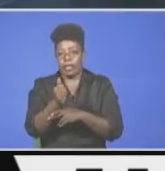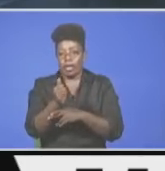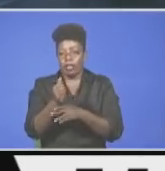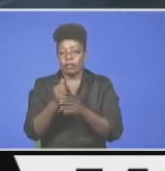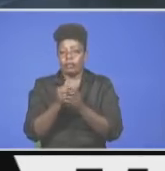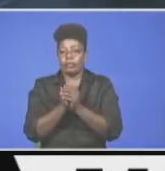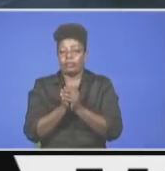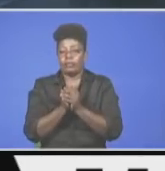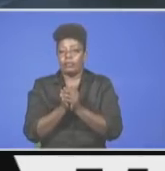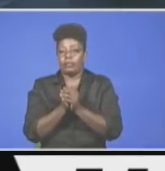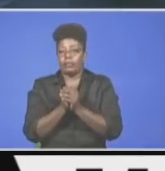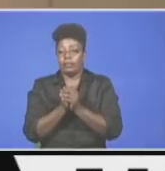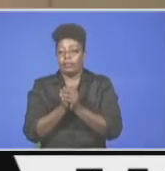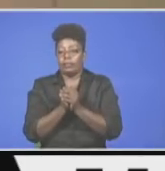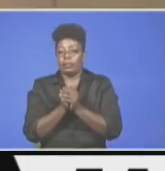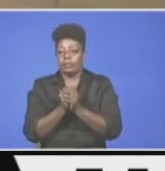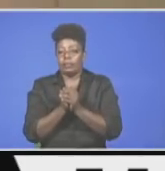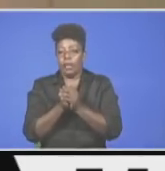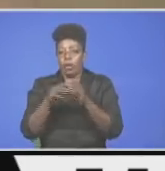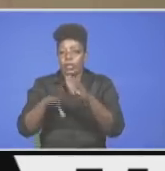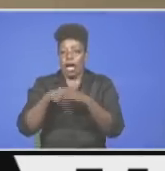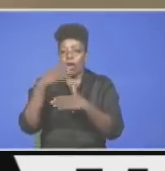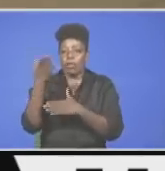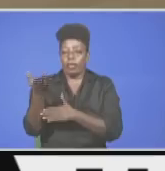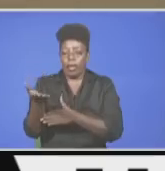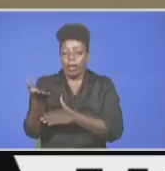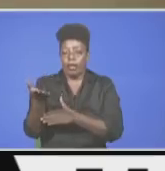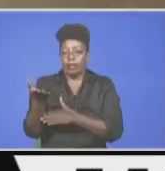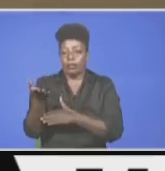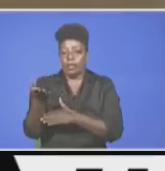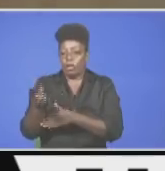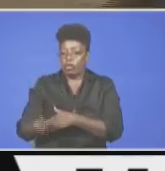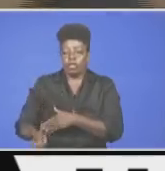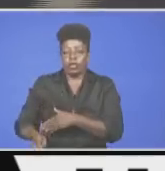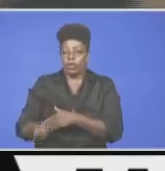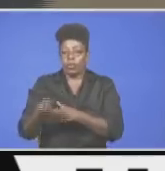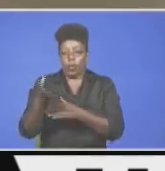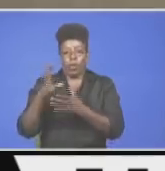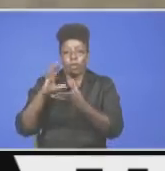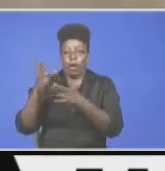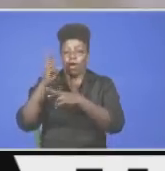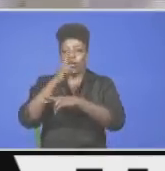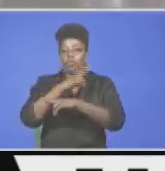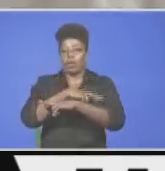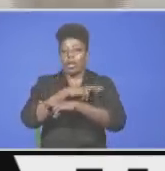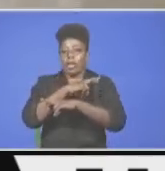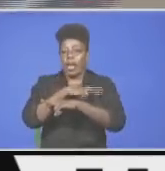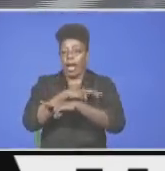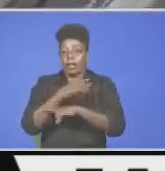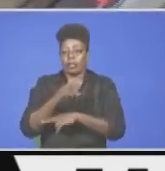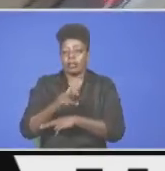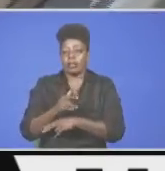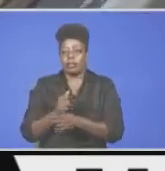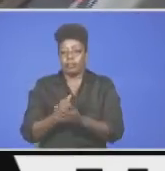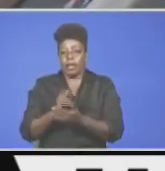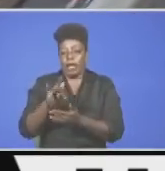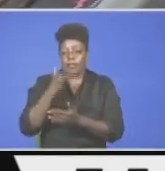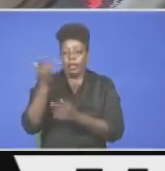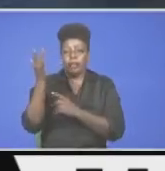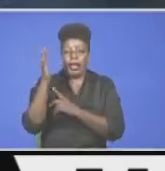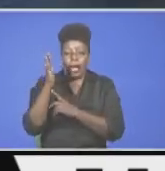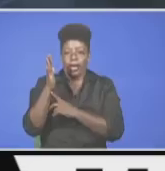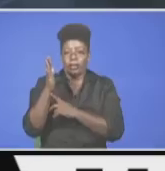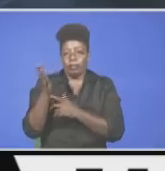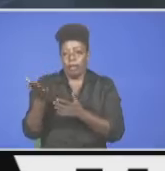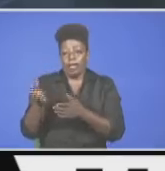whole season. So I just went out there, said, you know what, just roll the ball, relax, execute, feel the shot off my hand, and just